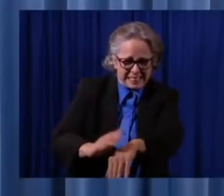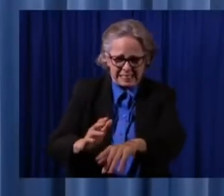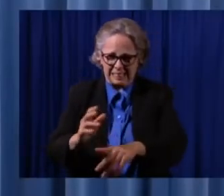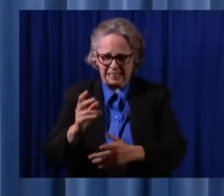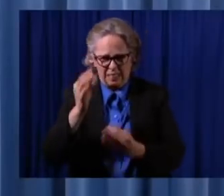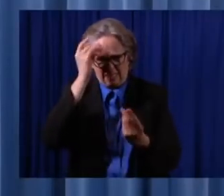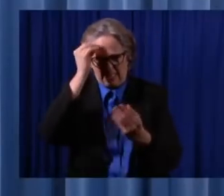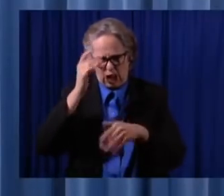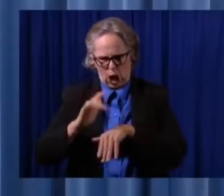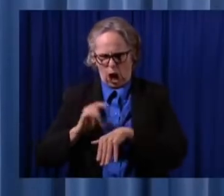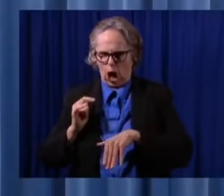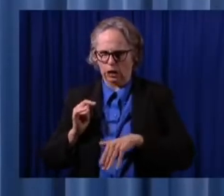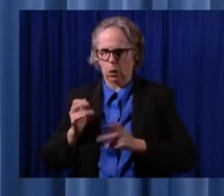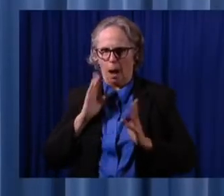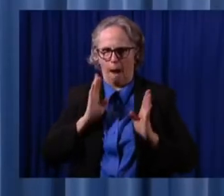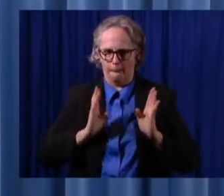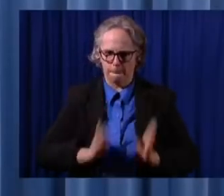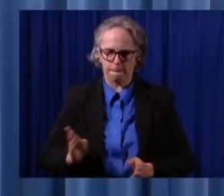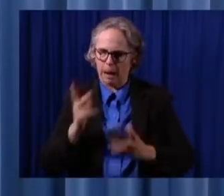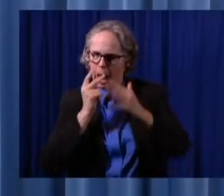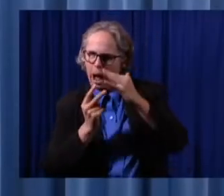on.